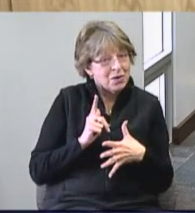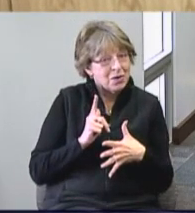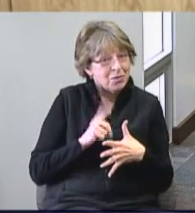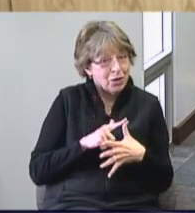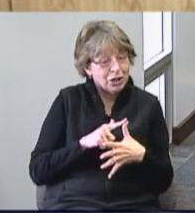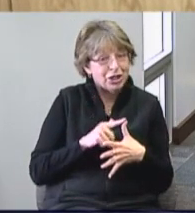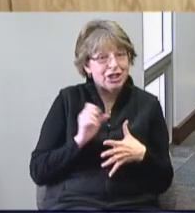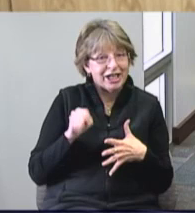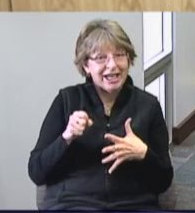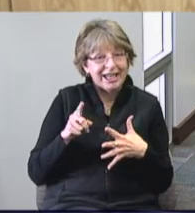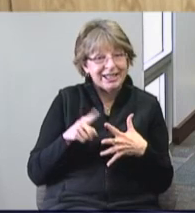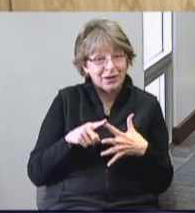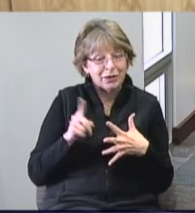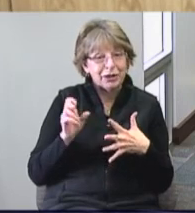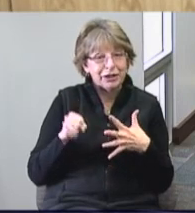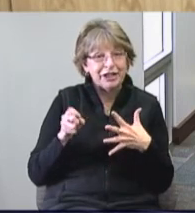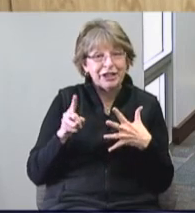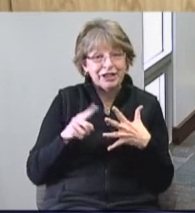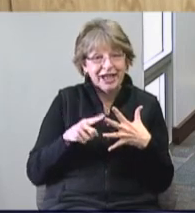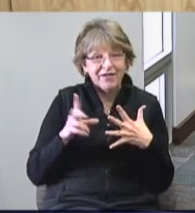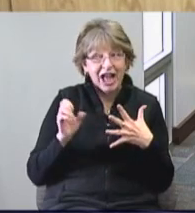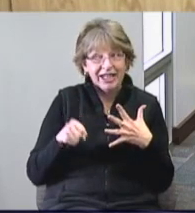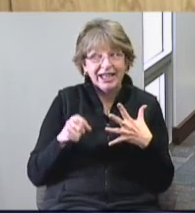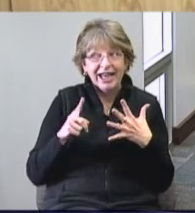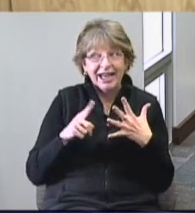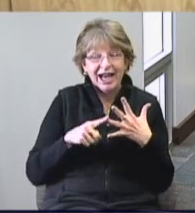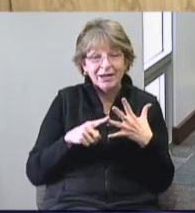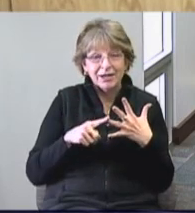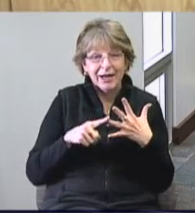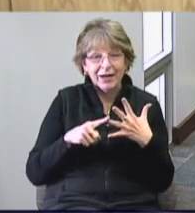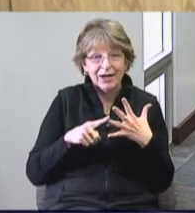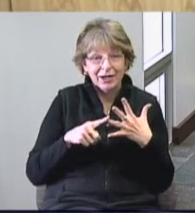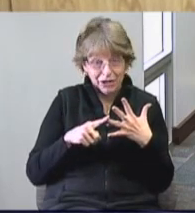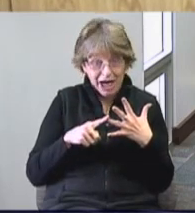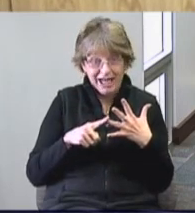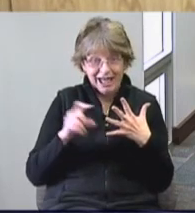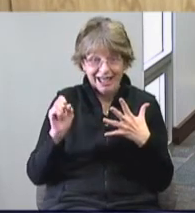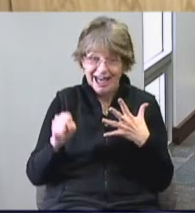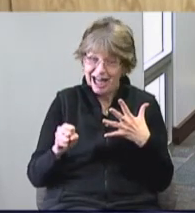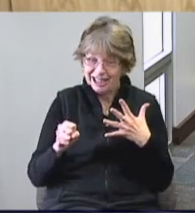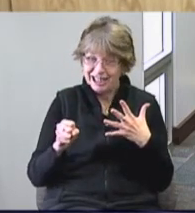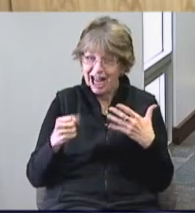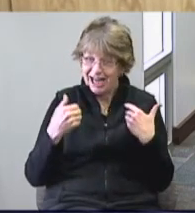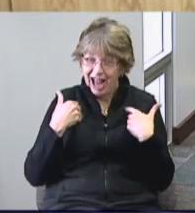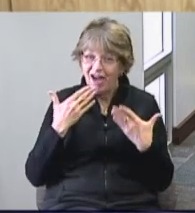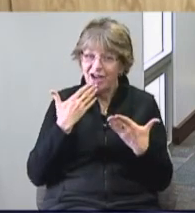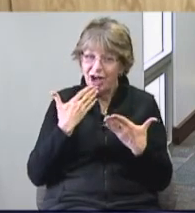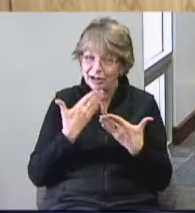Bush, Yes. Soldner. Yes. Dave Line. Yes. Pyrus de Carvalho. Yes.